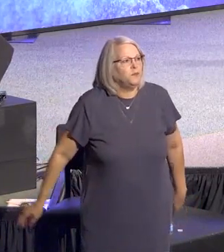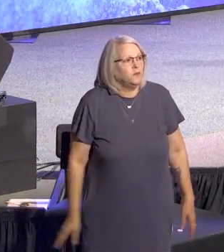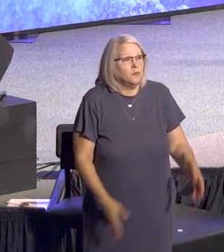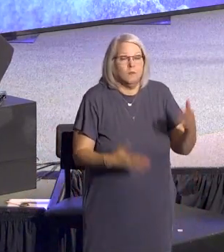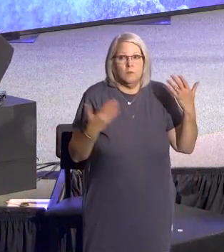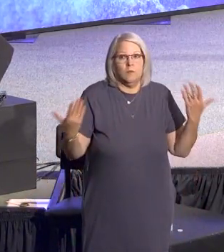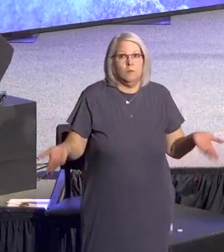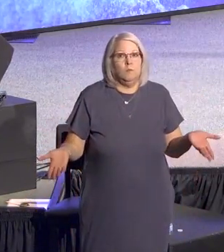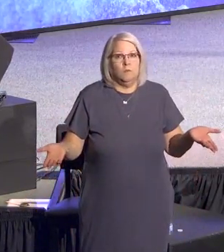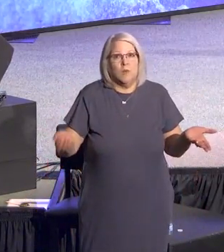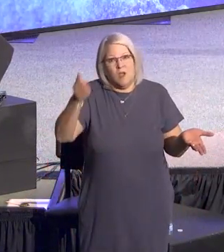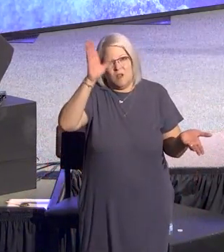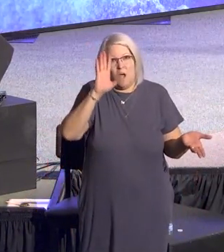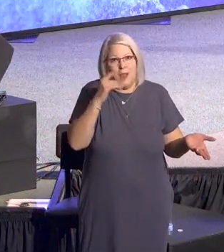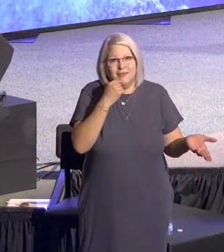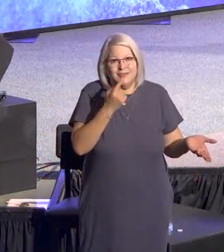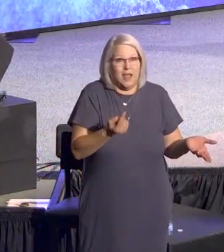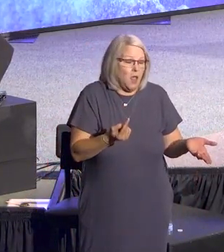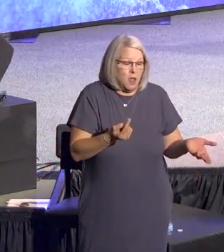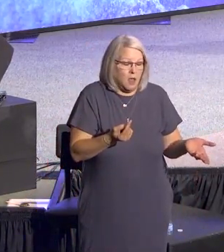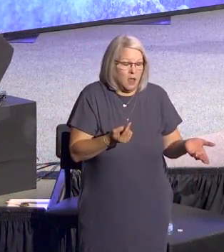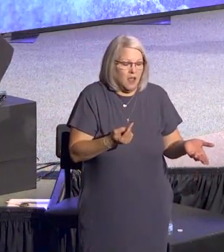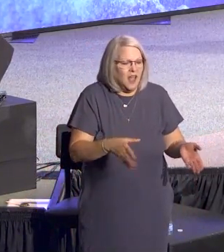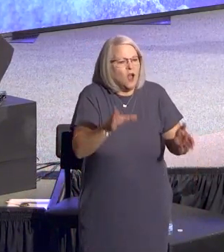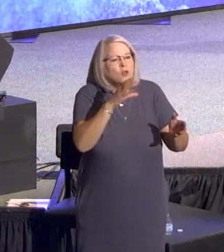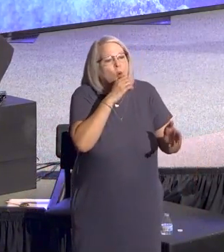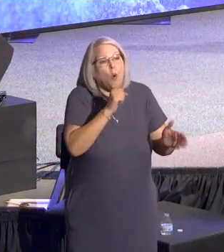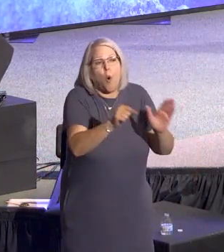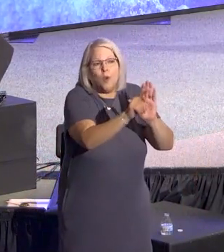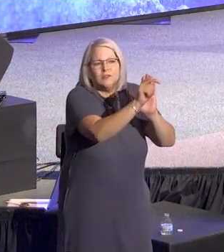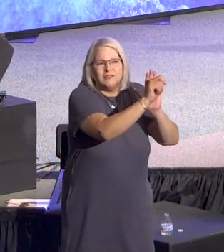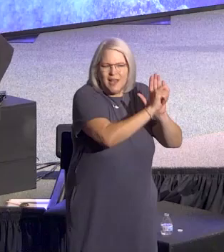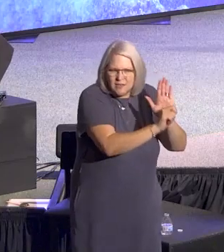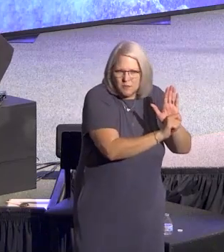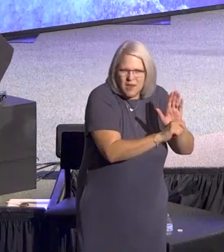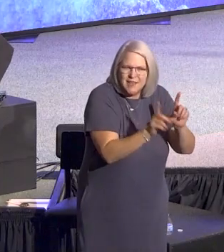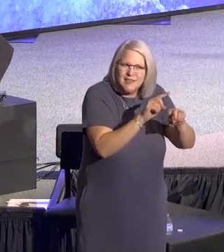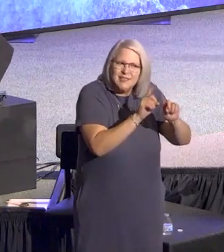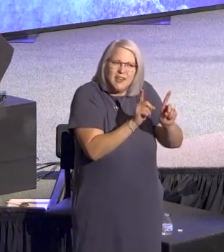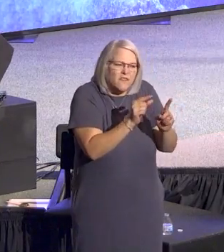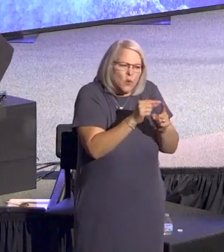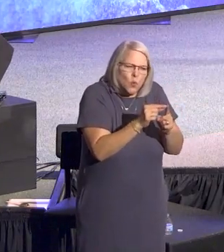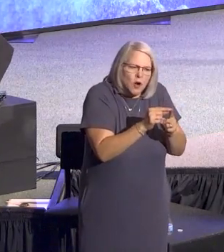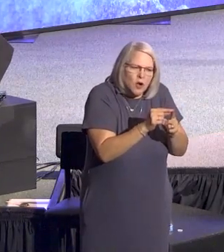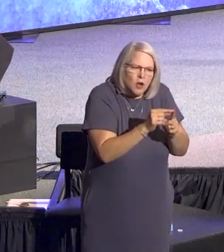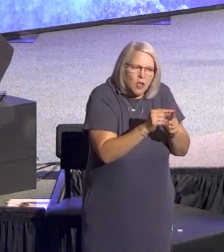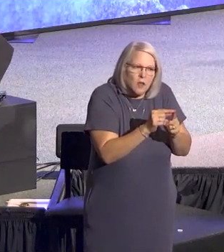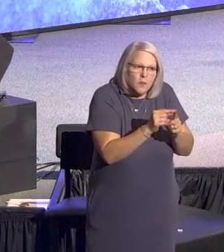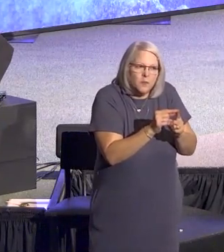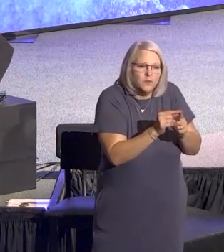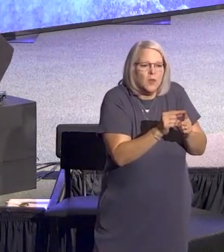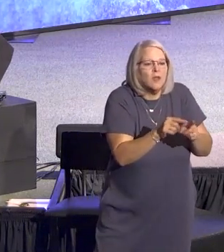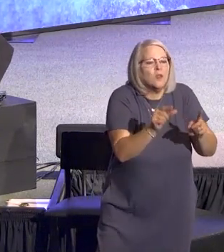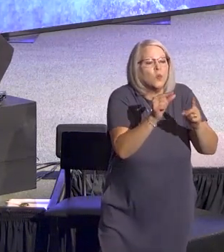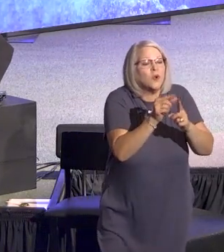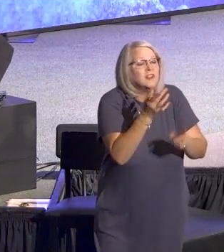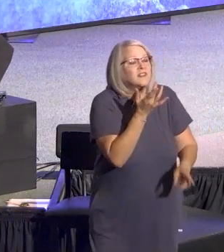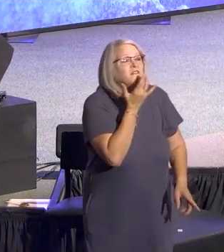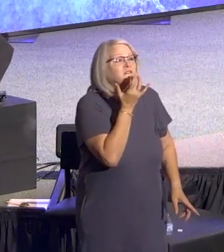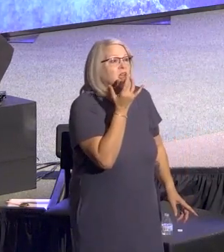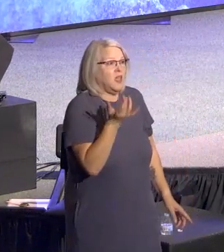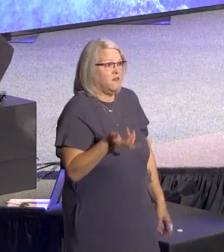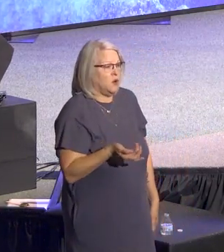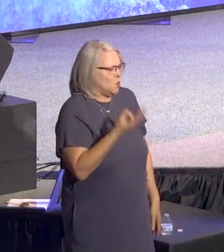God's telling us something. In the Old Testament, there's a different word that's translated favor. And we see